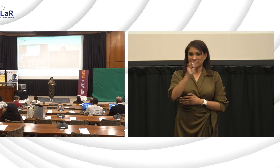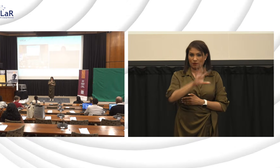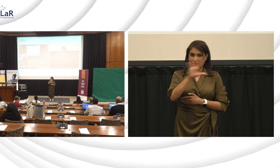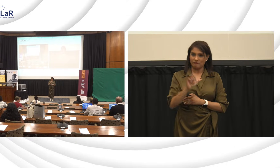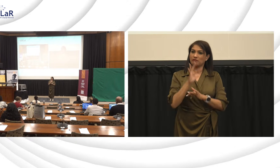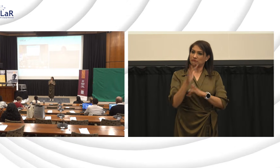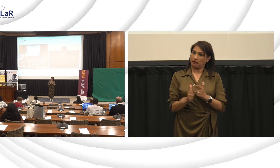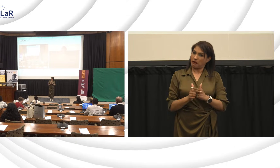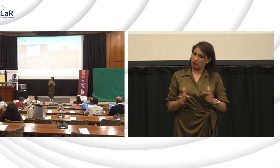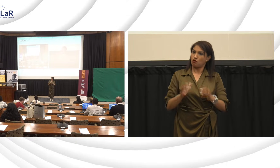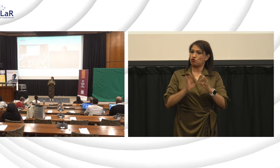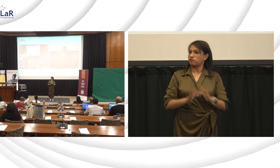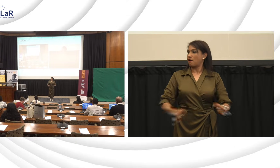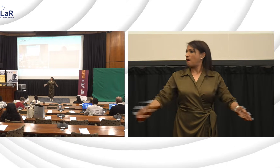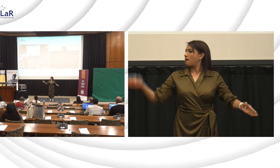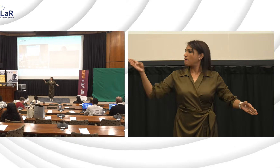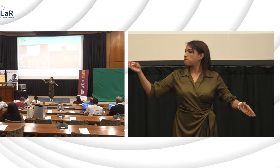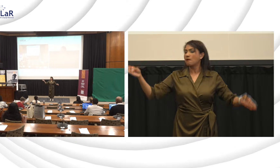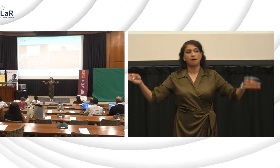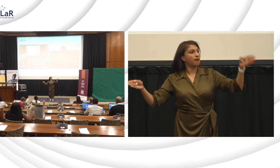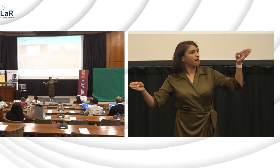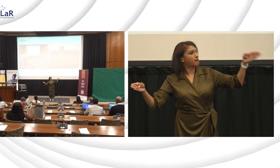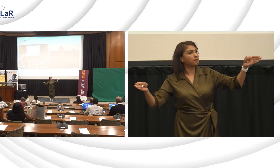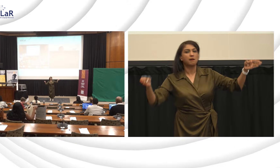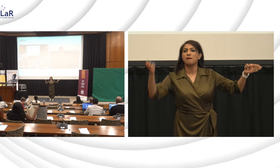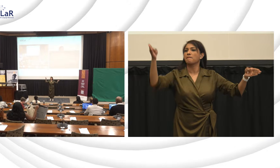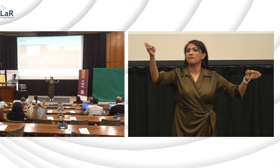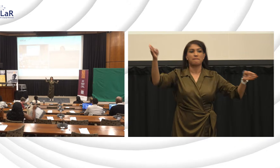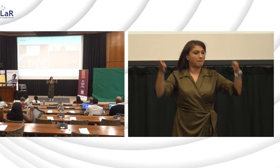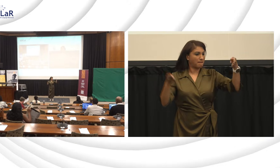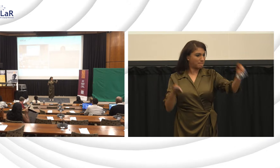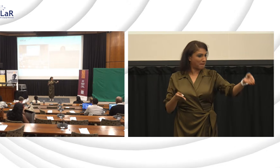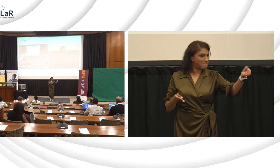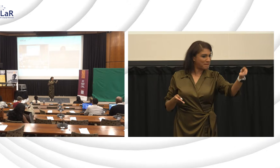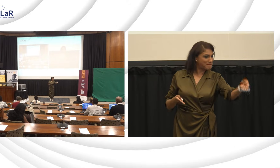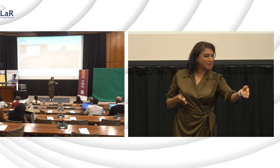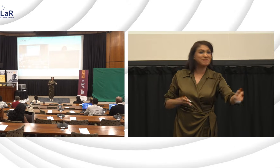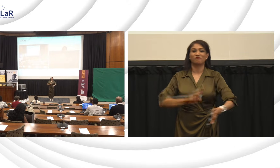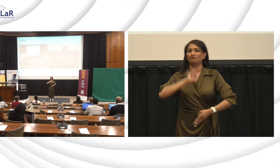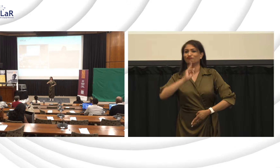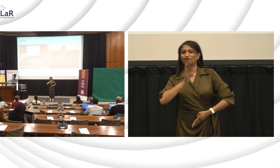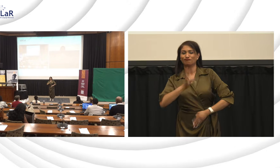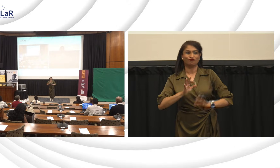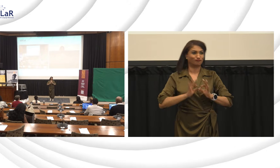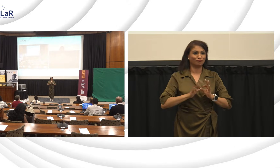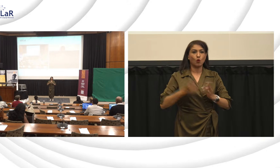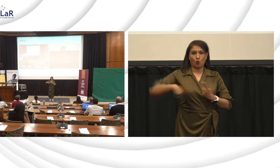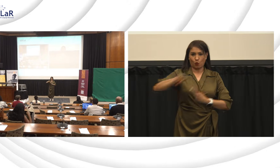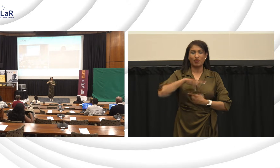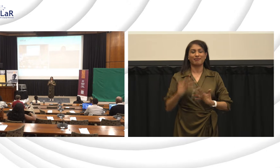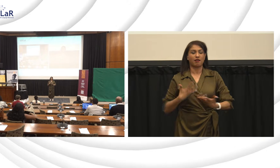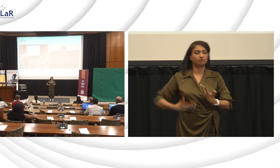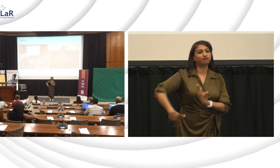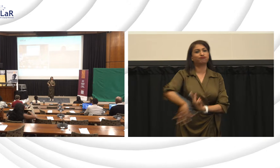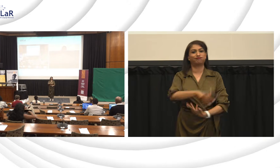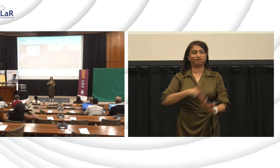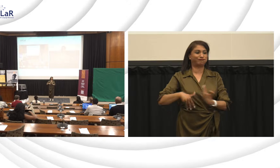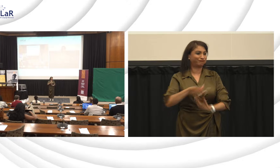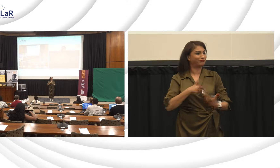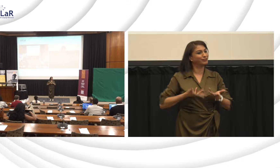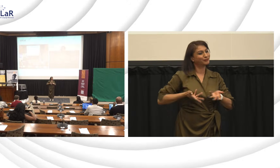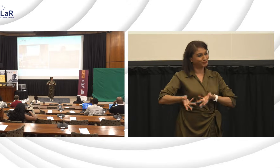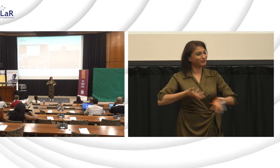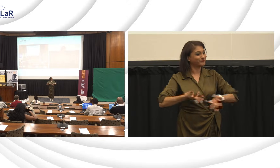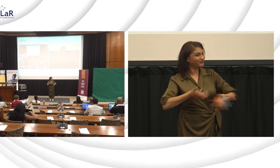have interpreters, South African Sign Language interpreters, present in the venue. They are placed strategically around the venue, here to assist